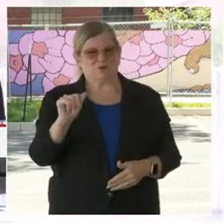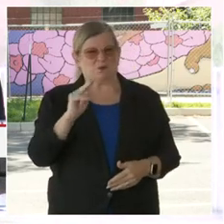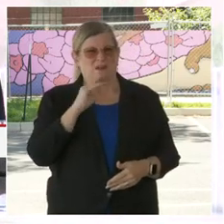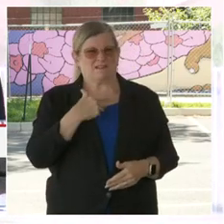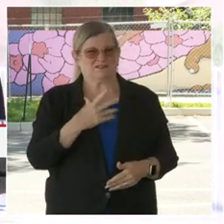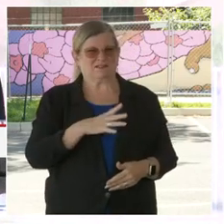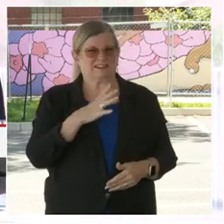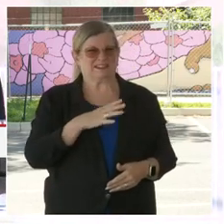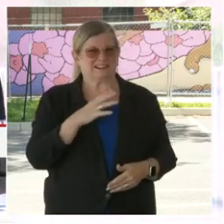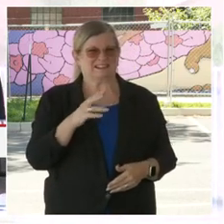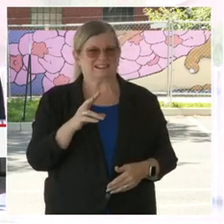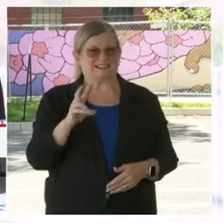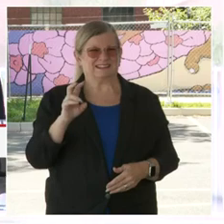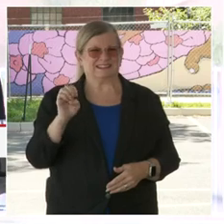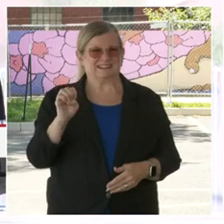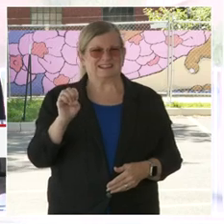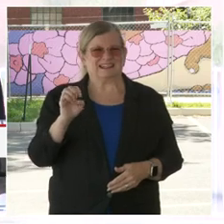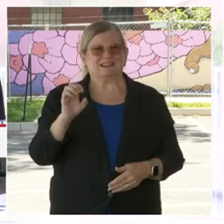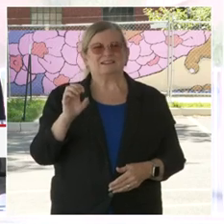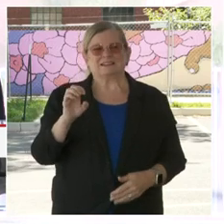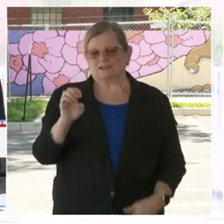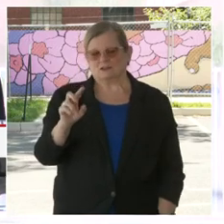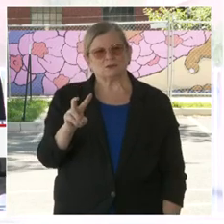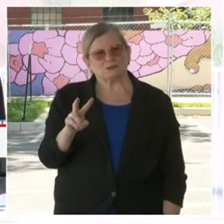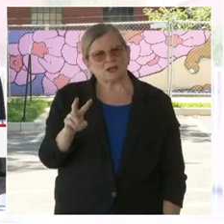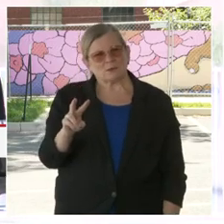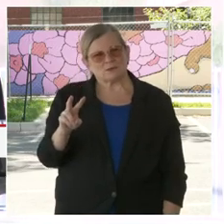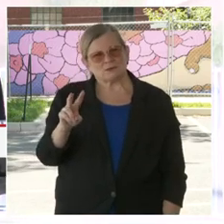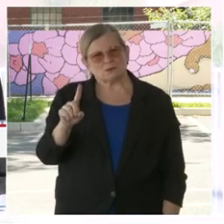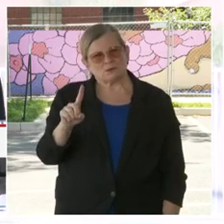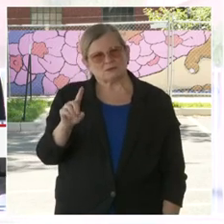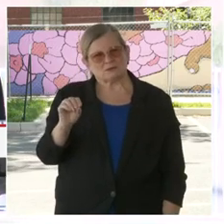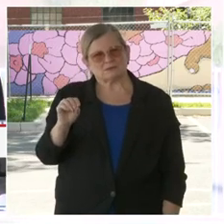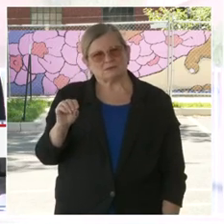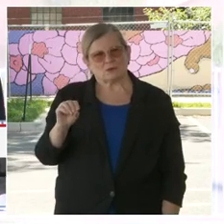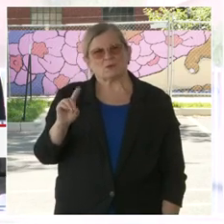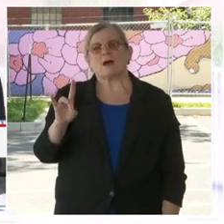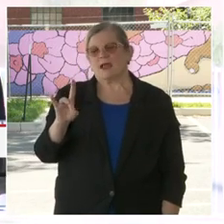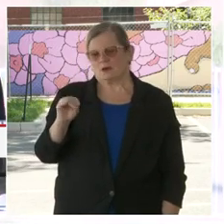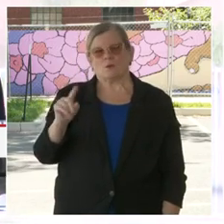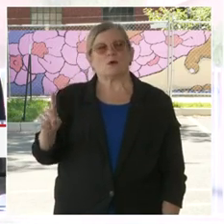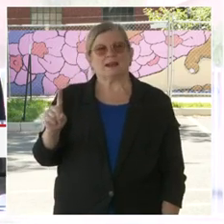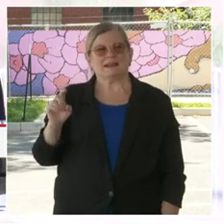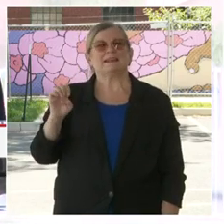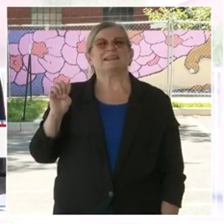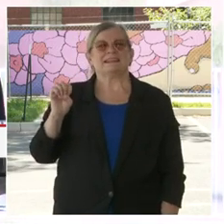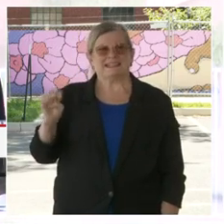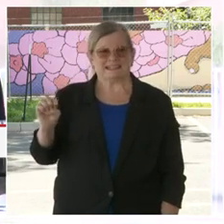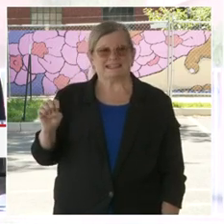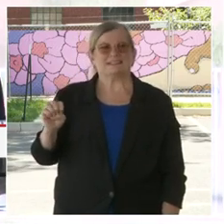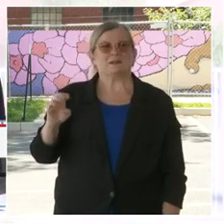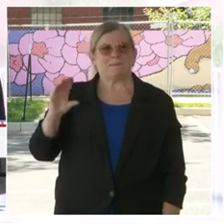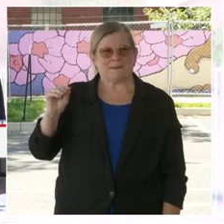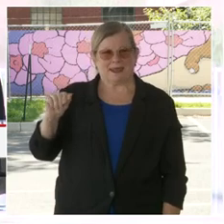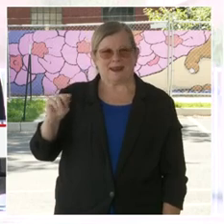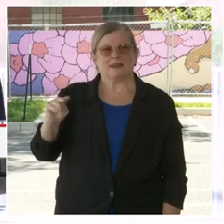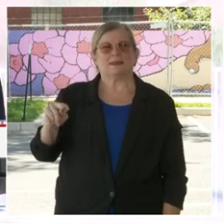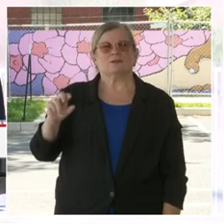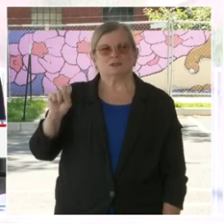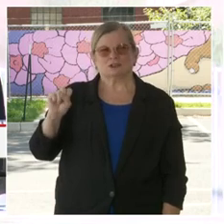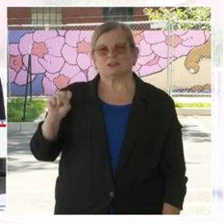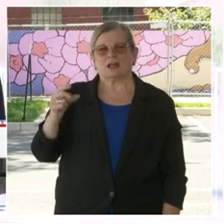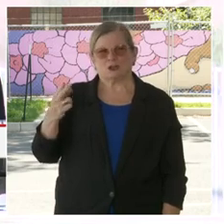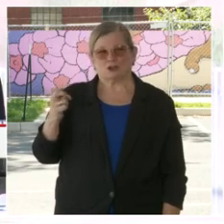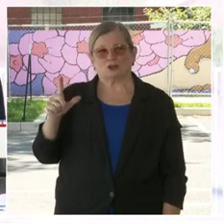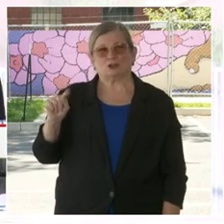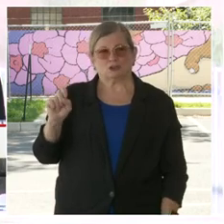we opened the 750 space parking garage located behind the Entertainment and Sports Arena, and we broke ground